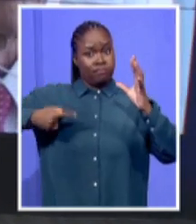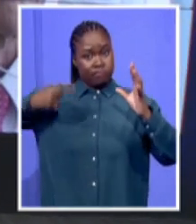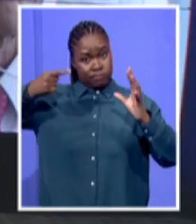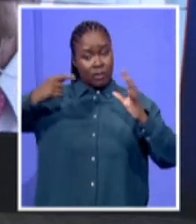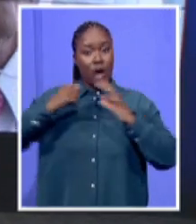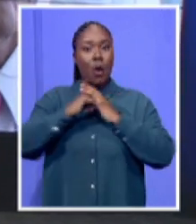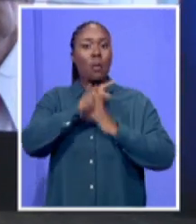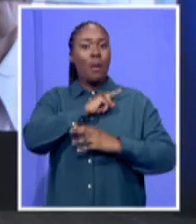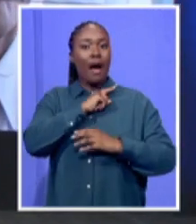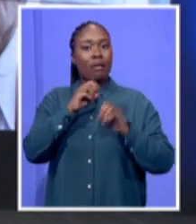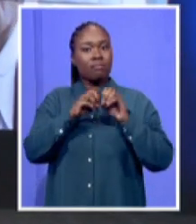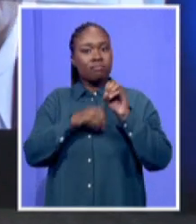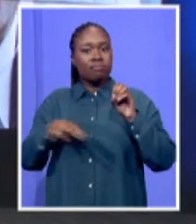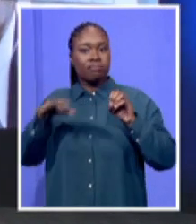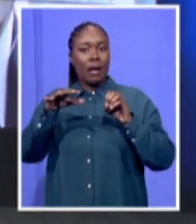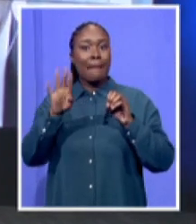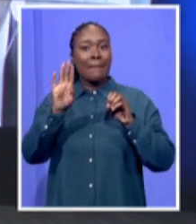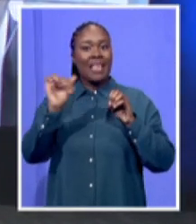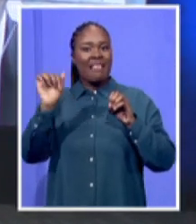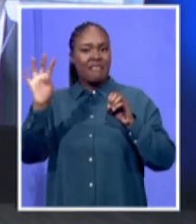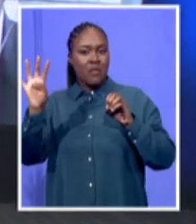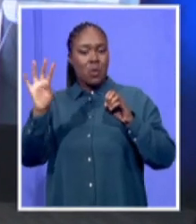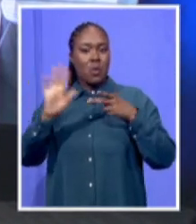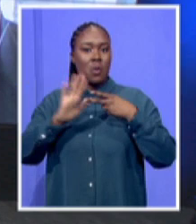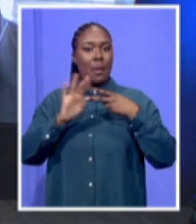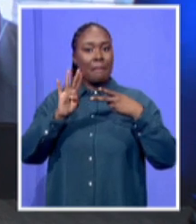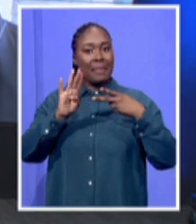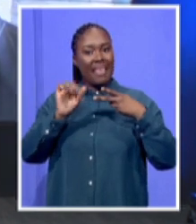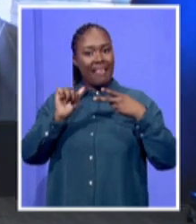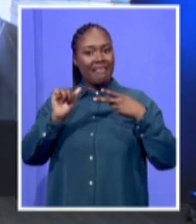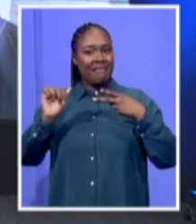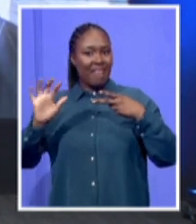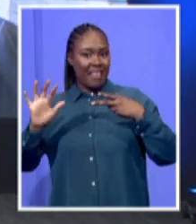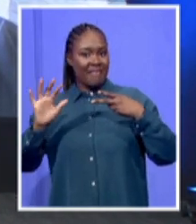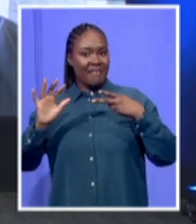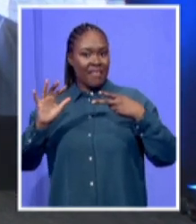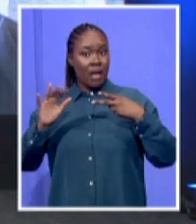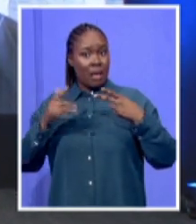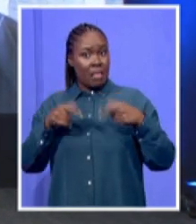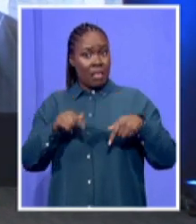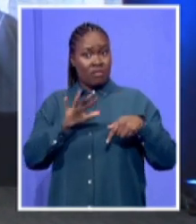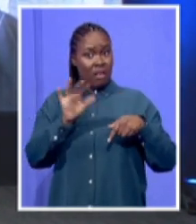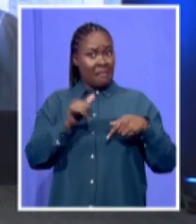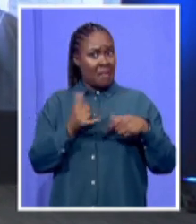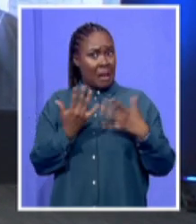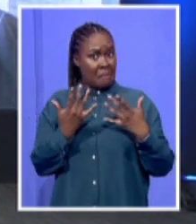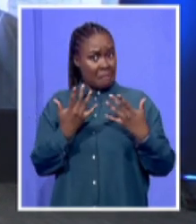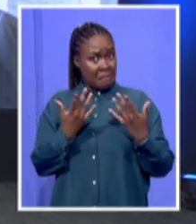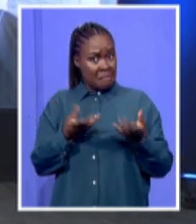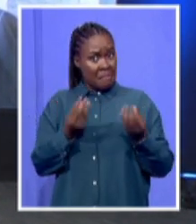the Omicron BA4, BA5 subvariants. What's happening in South Africa?